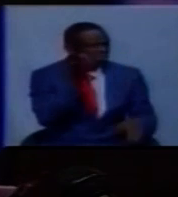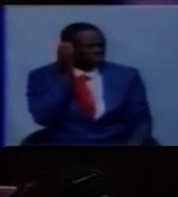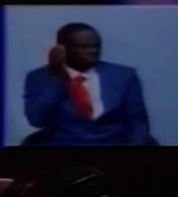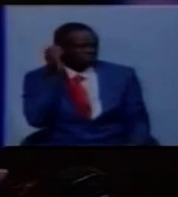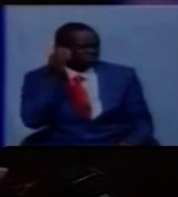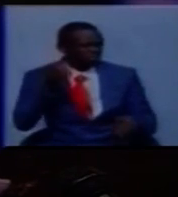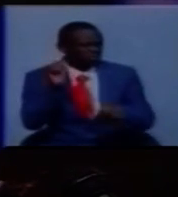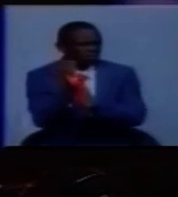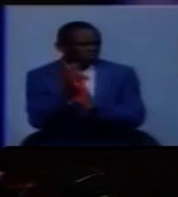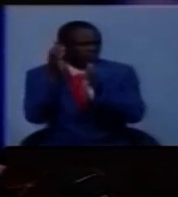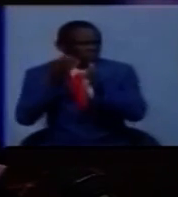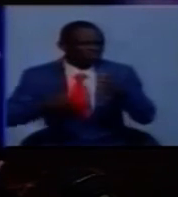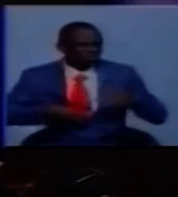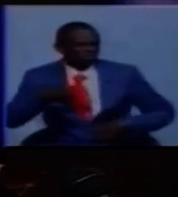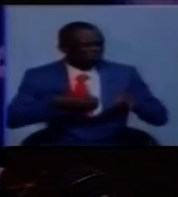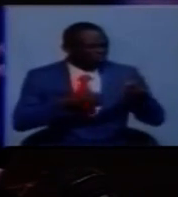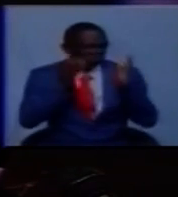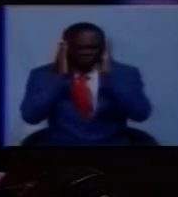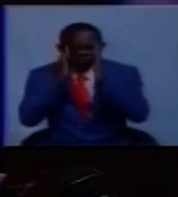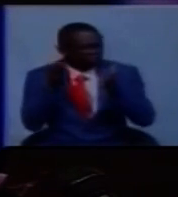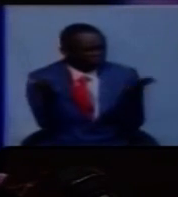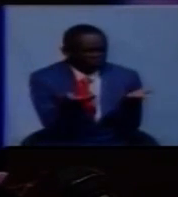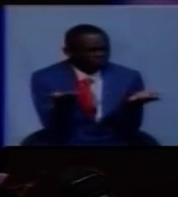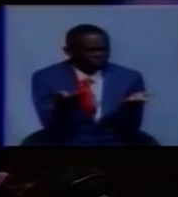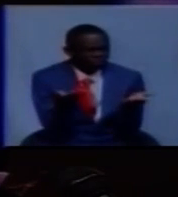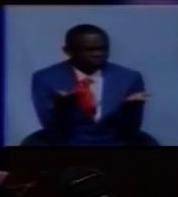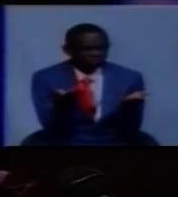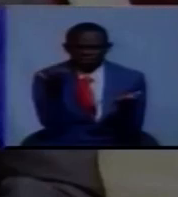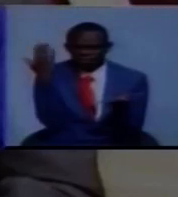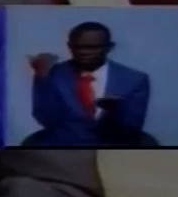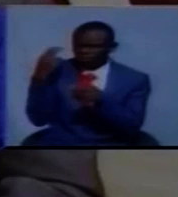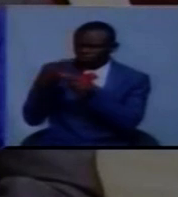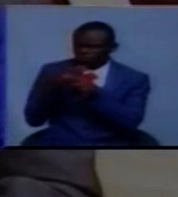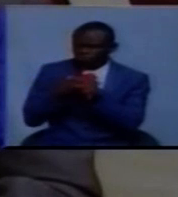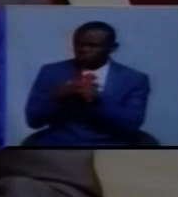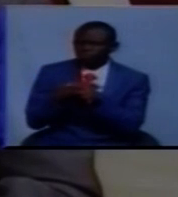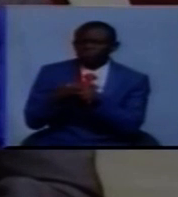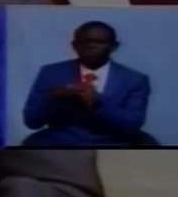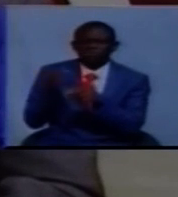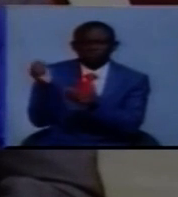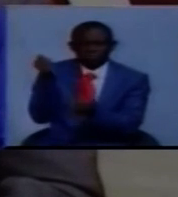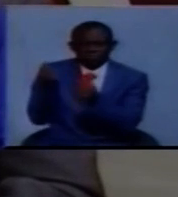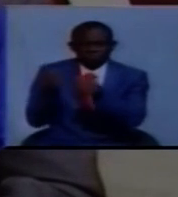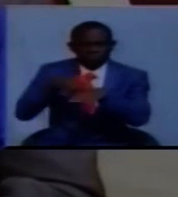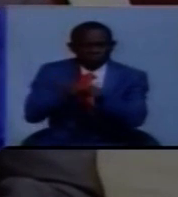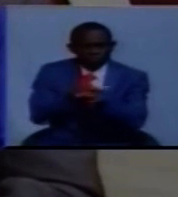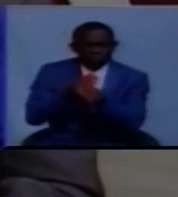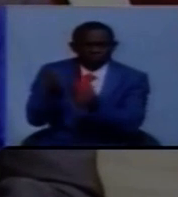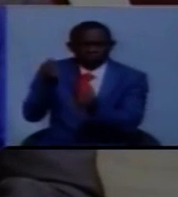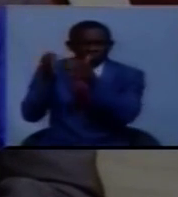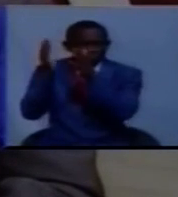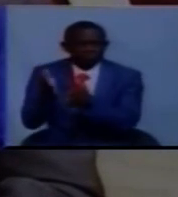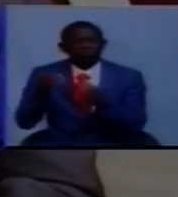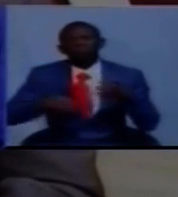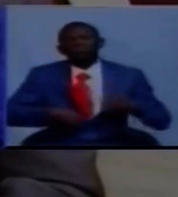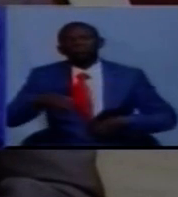last time. Of course, there was a rider to the other strike by virtue of the fact that somebody had been shot. But the conditions